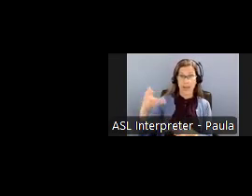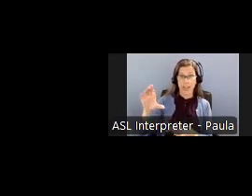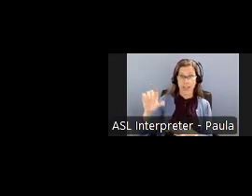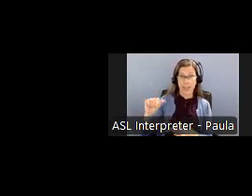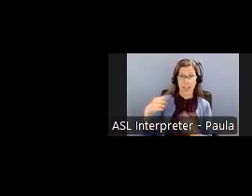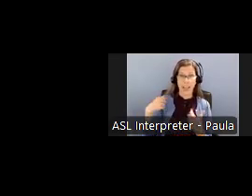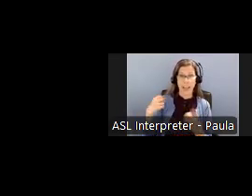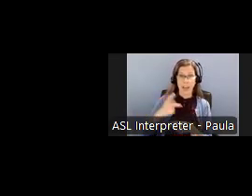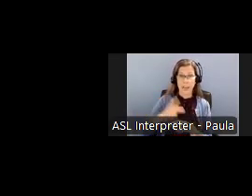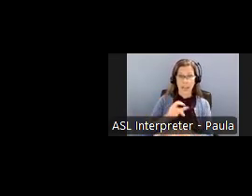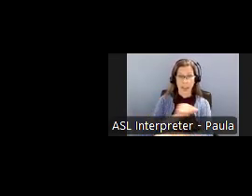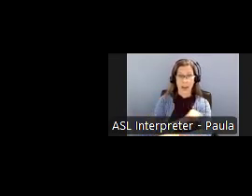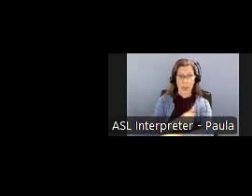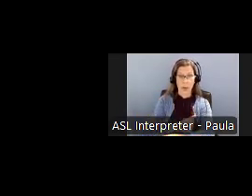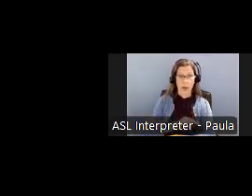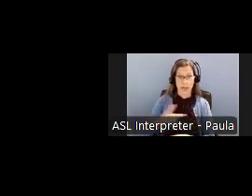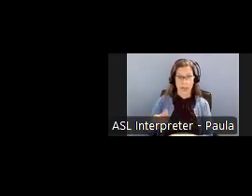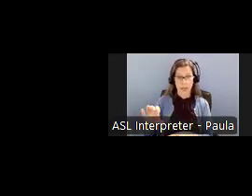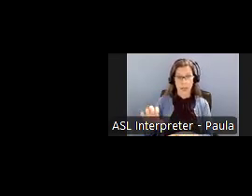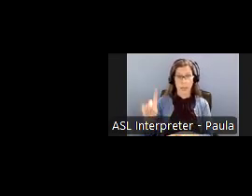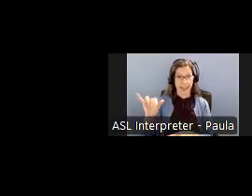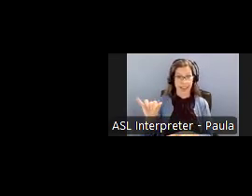going over some background information.